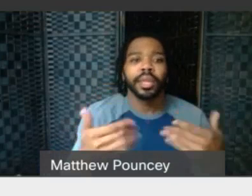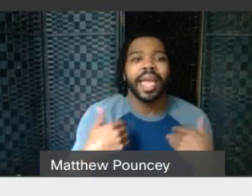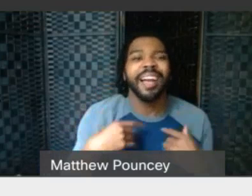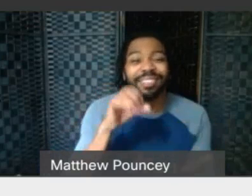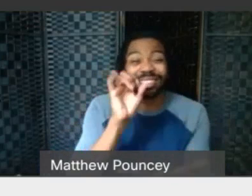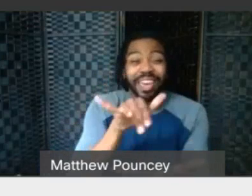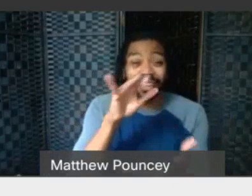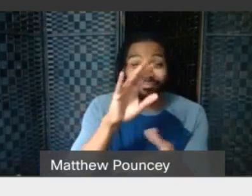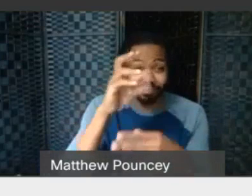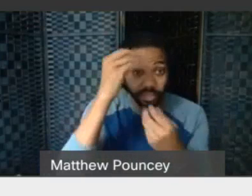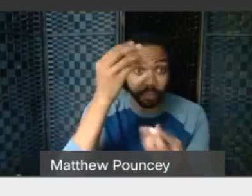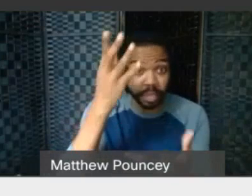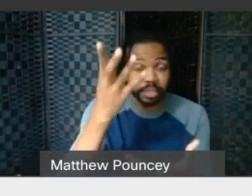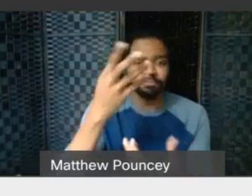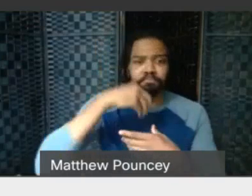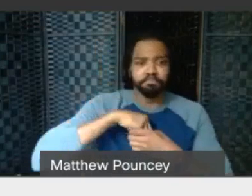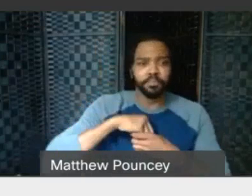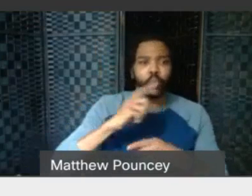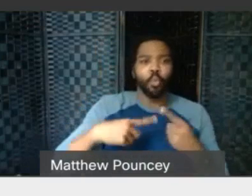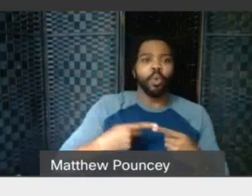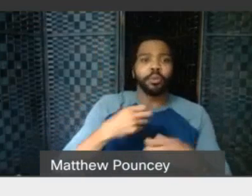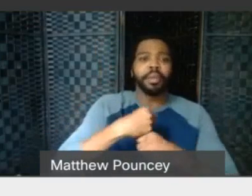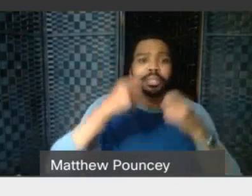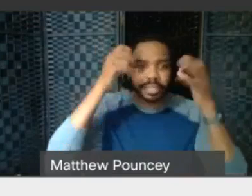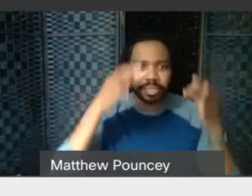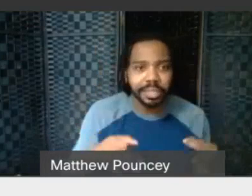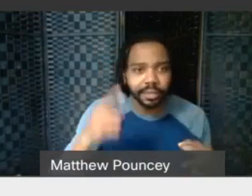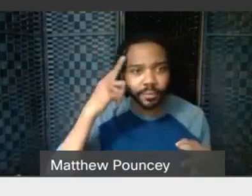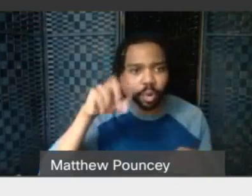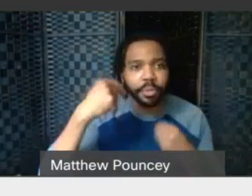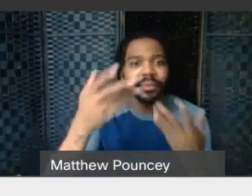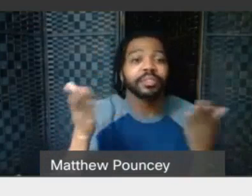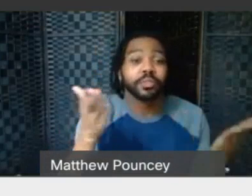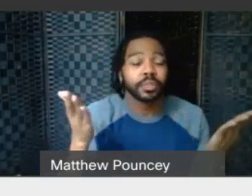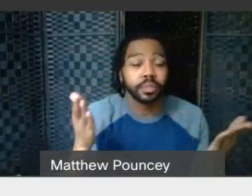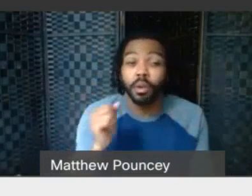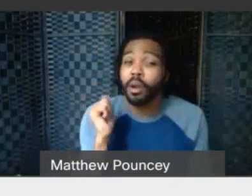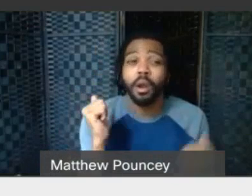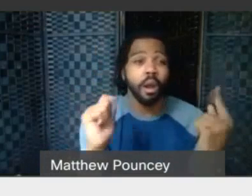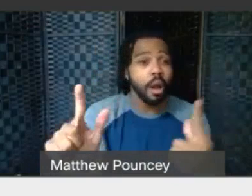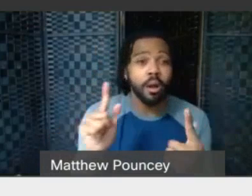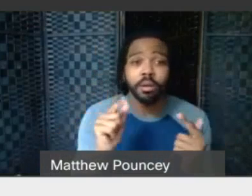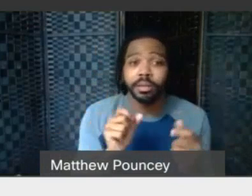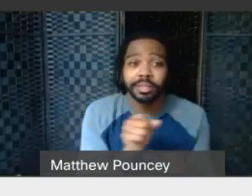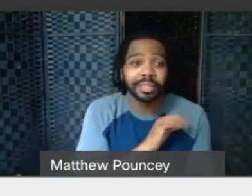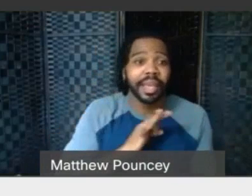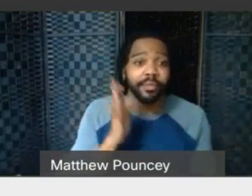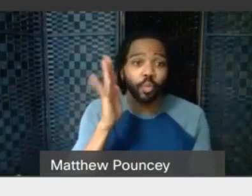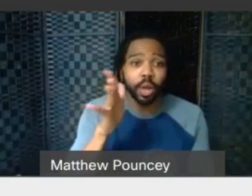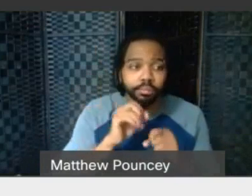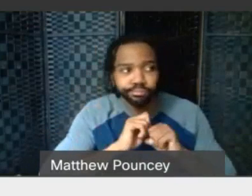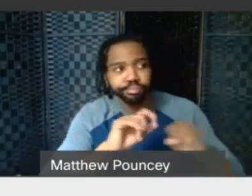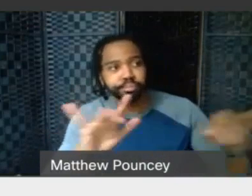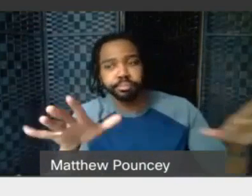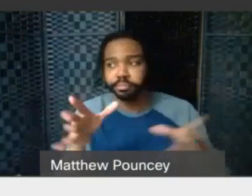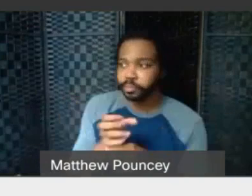to them, because it will be going out to all of our staff on Monday as well, all of our staff that need it in terms of service